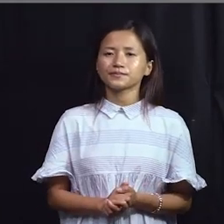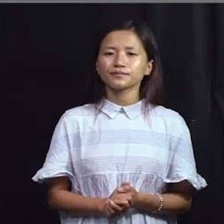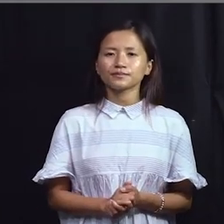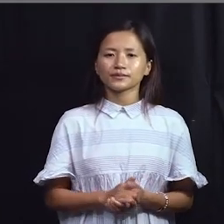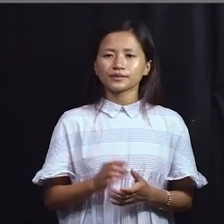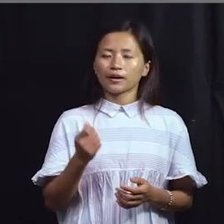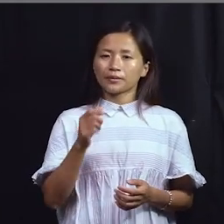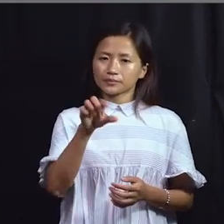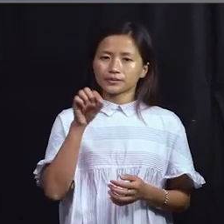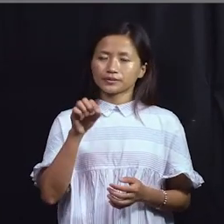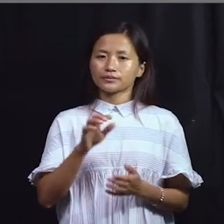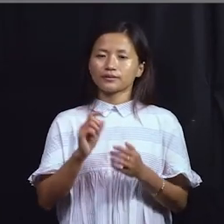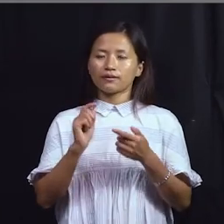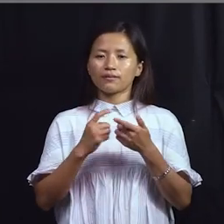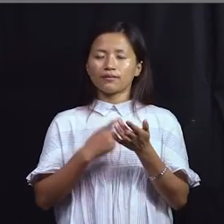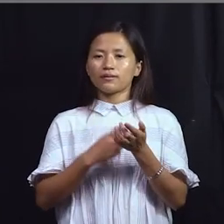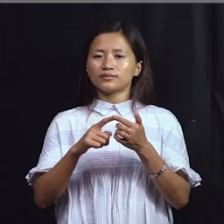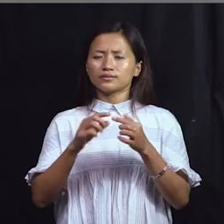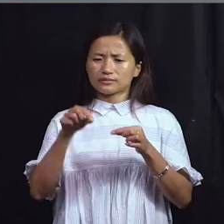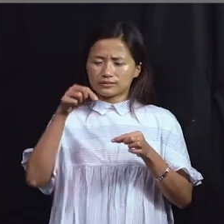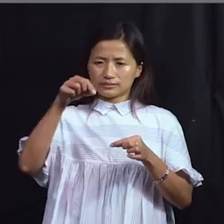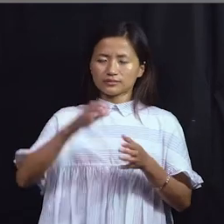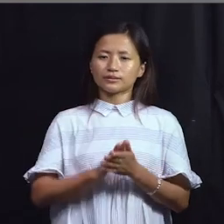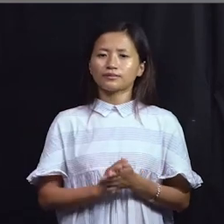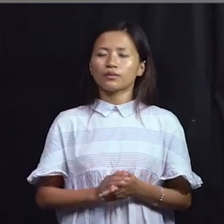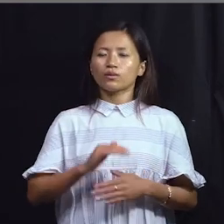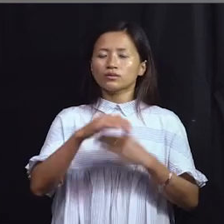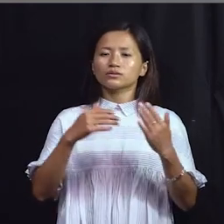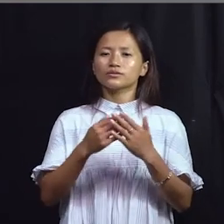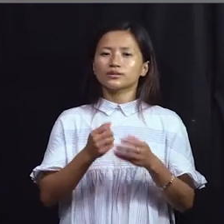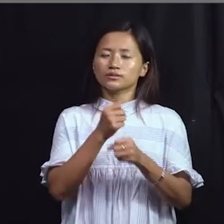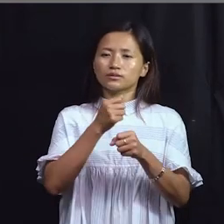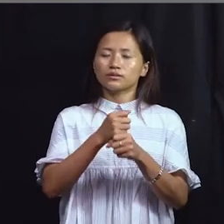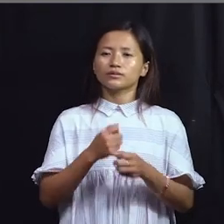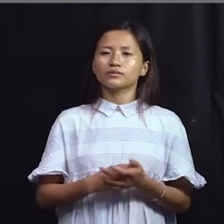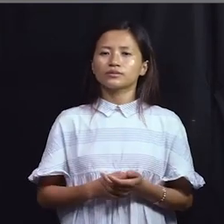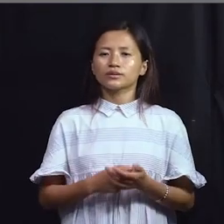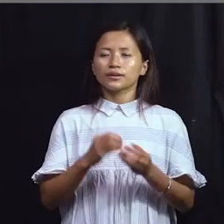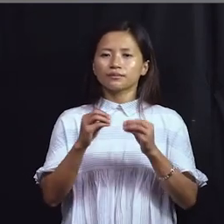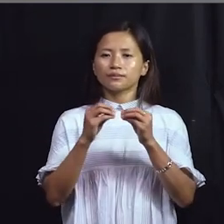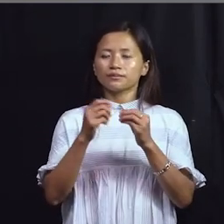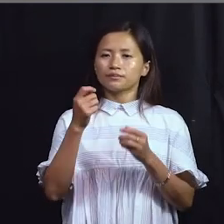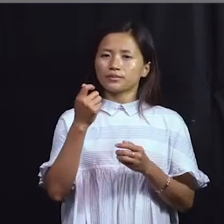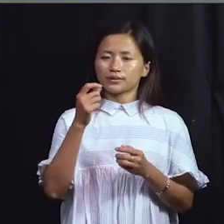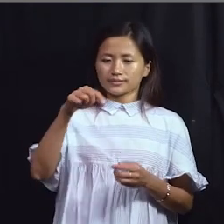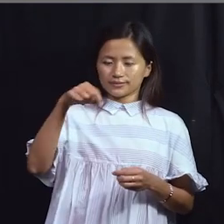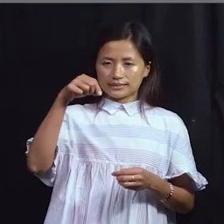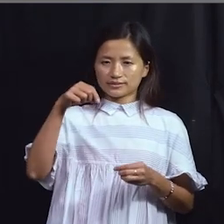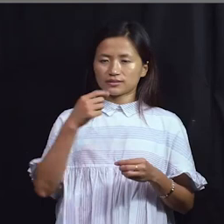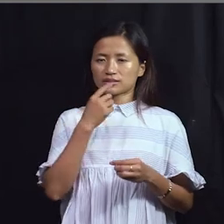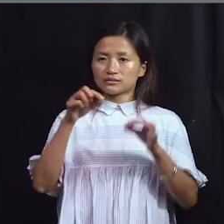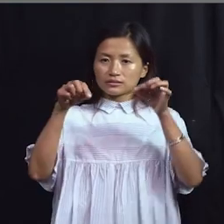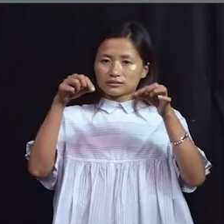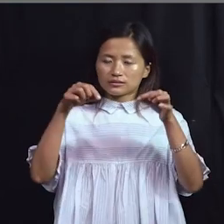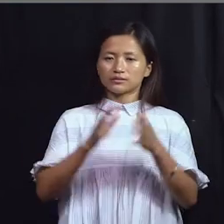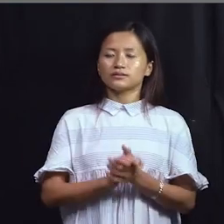money receipts from all sources by the government is simply called budget receipts. Or if we want to